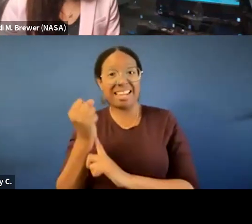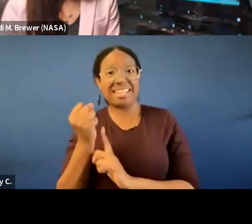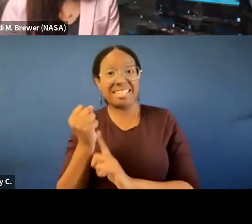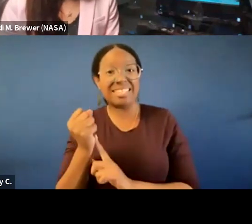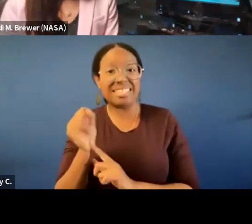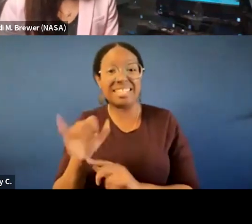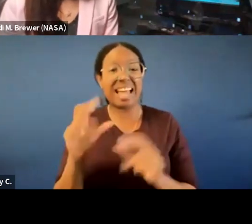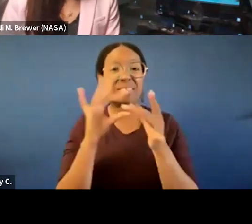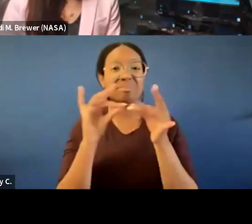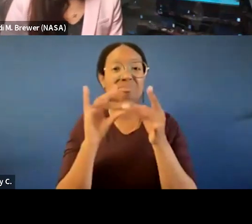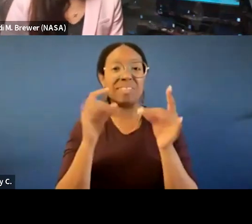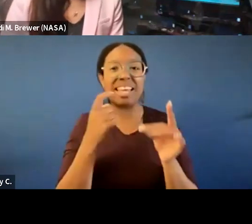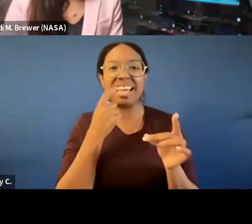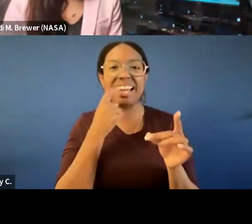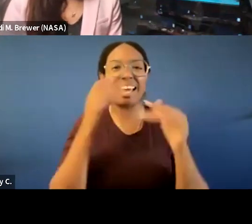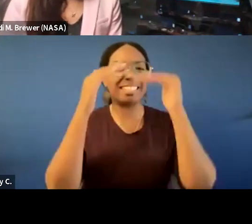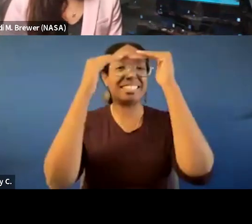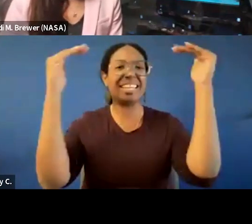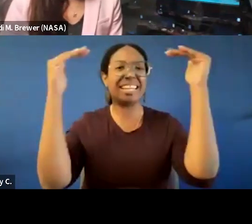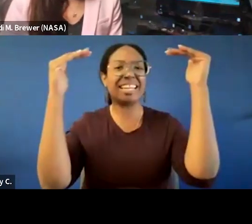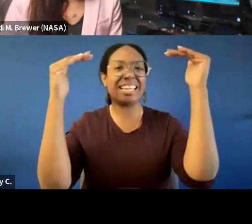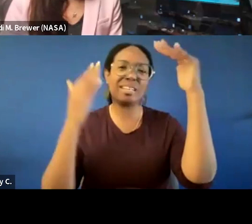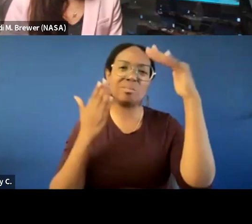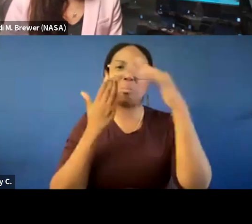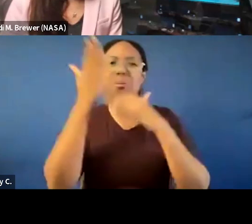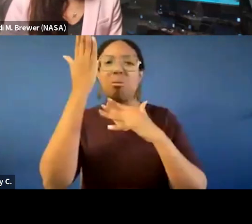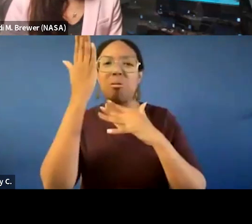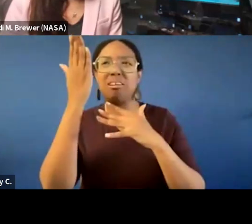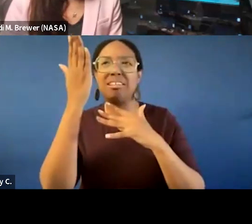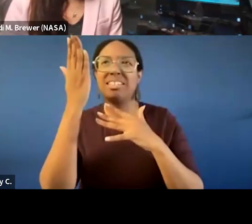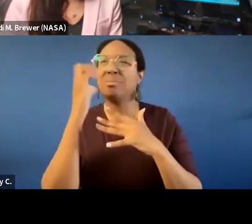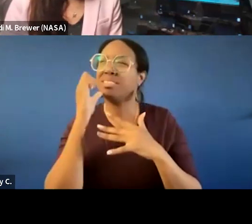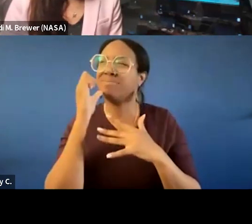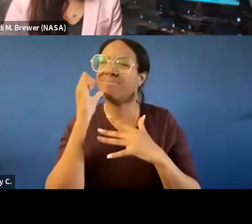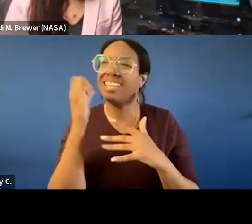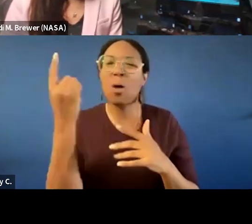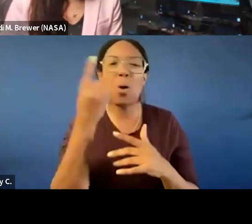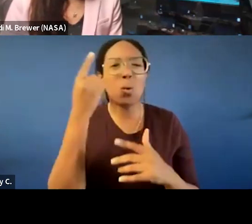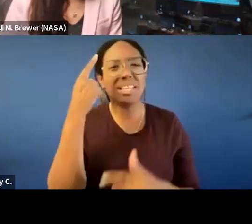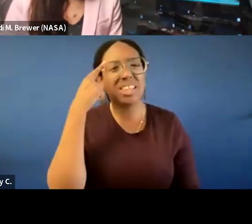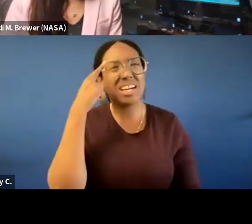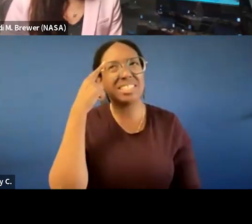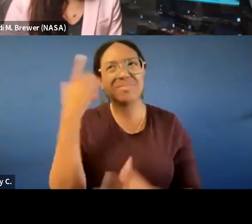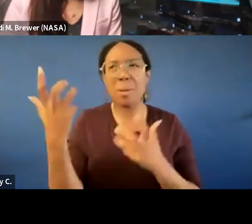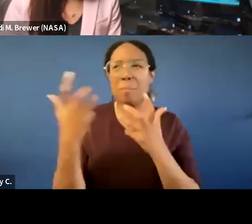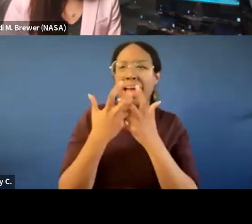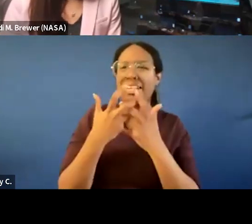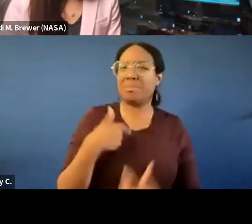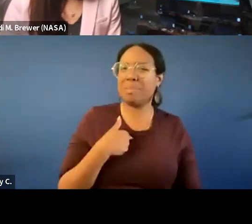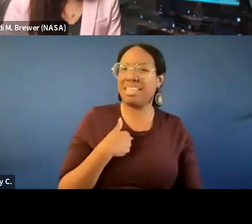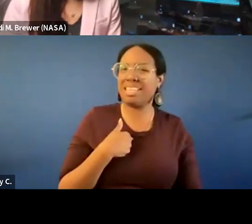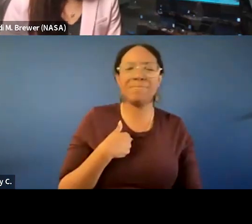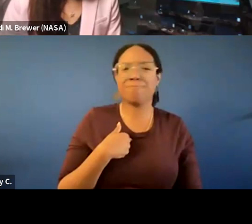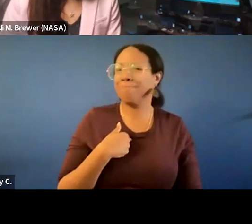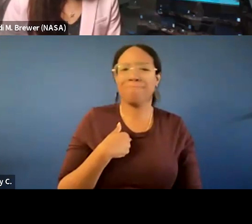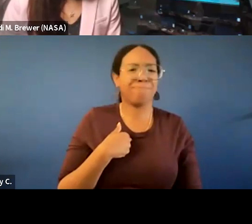always looked at it like, I know that doesn't, they're not talking about me. That doesn't apply to me, you know, having that type of energy and